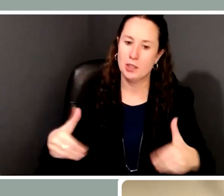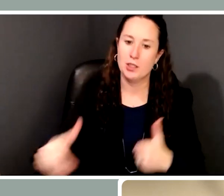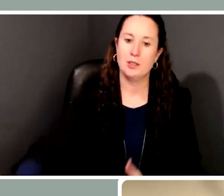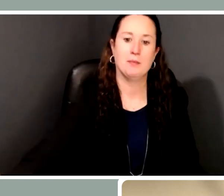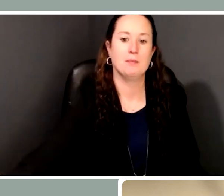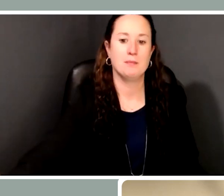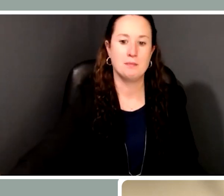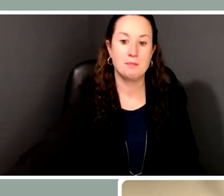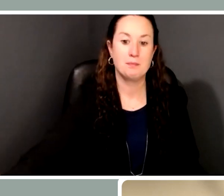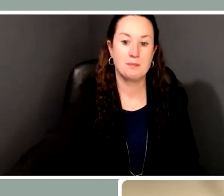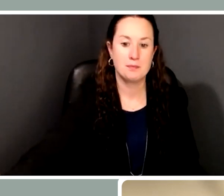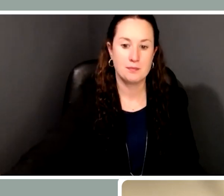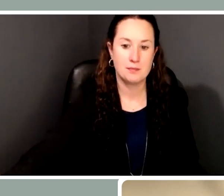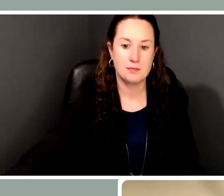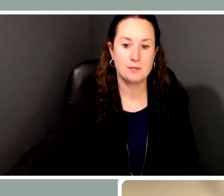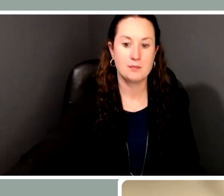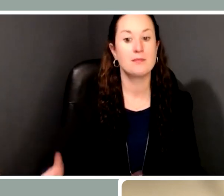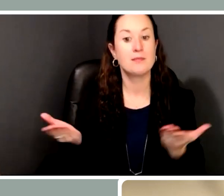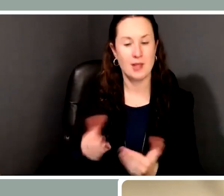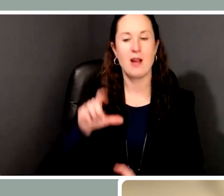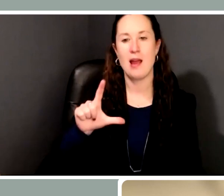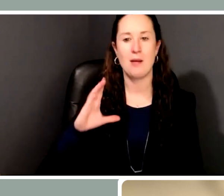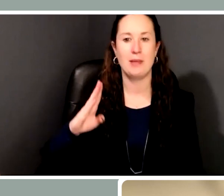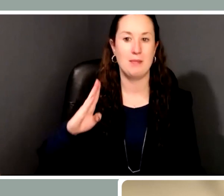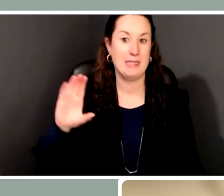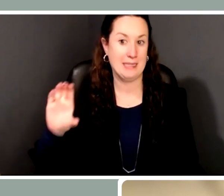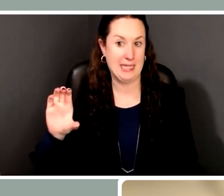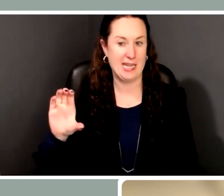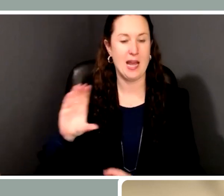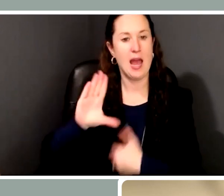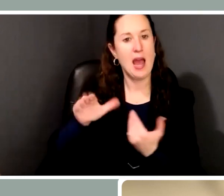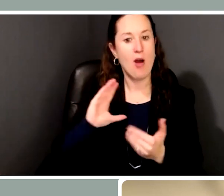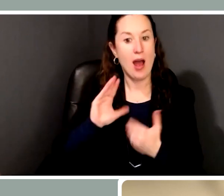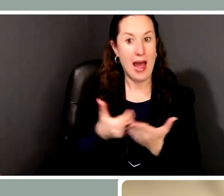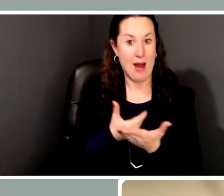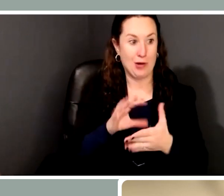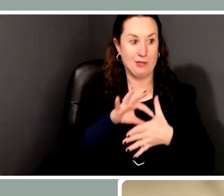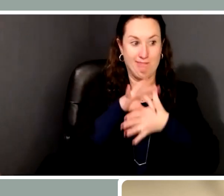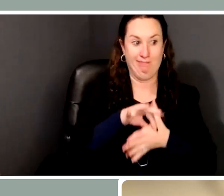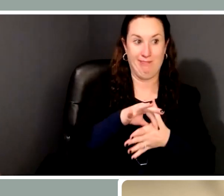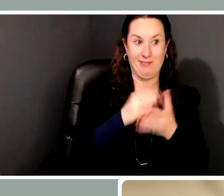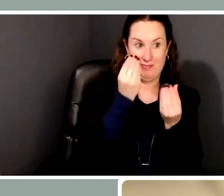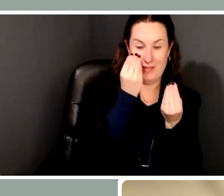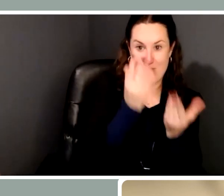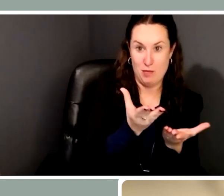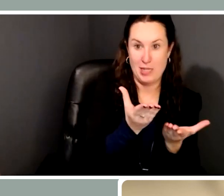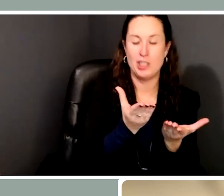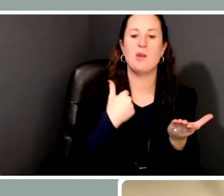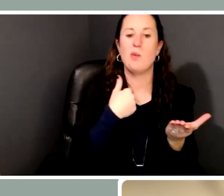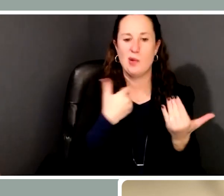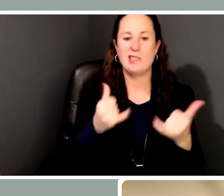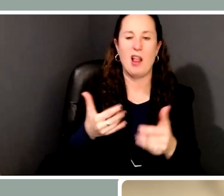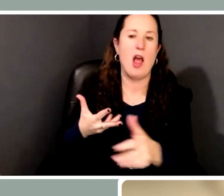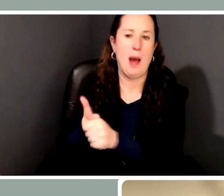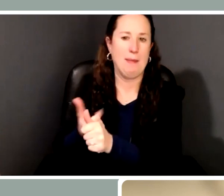at LBBC, we're working on updating our content to explain more about what HER2-low is and how we